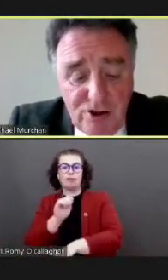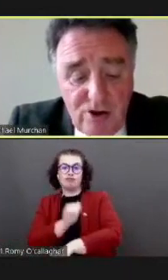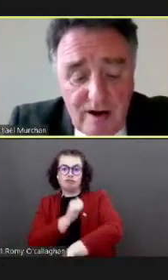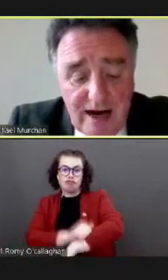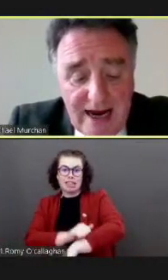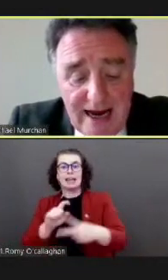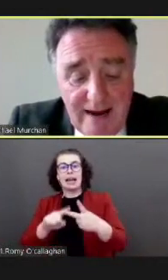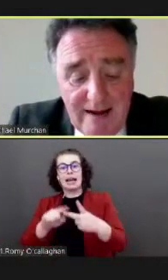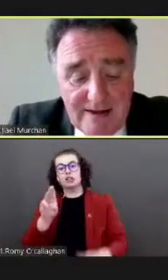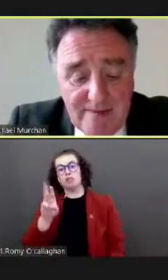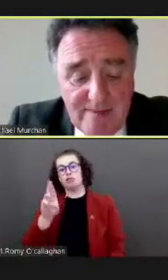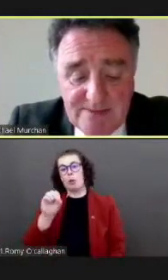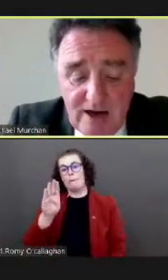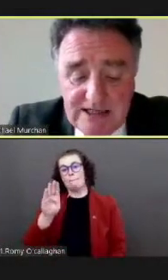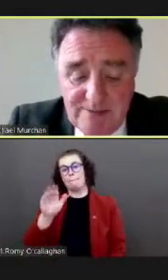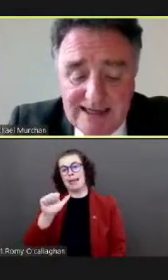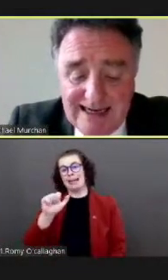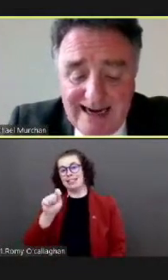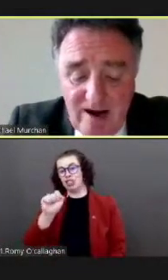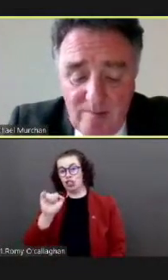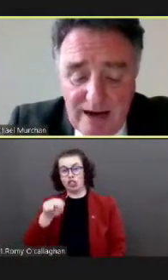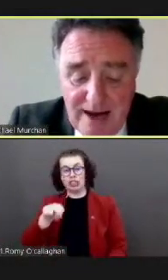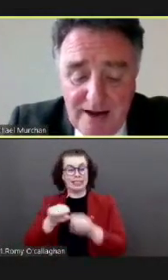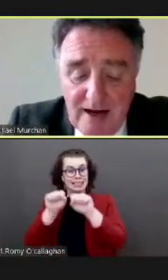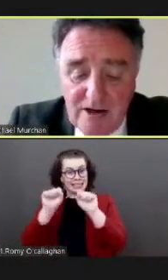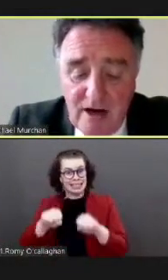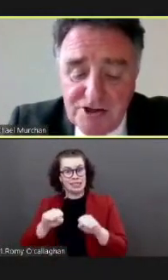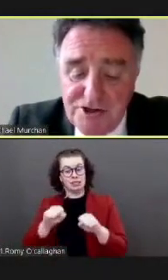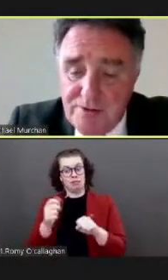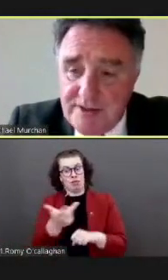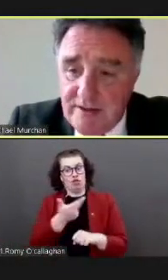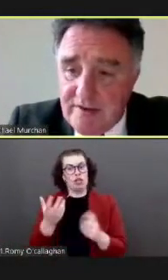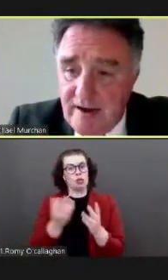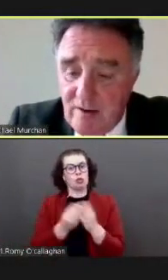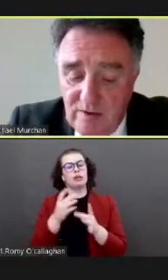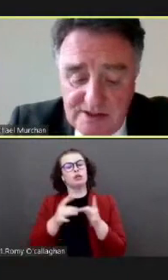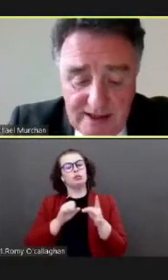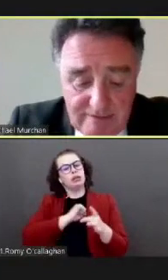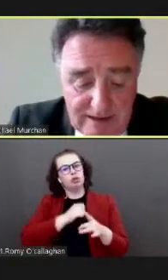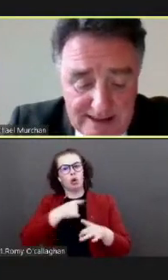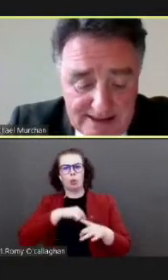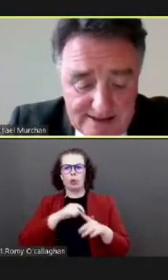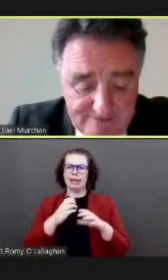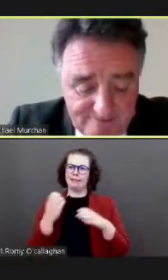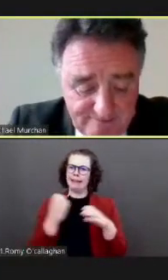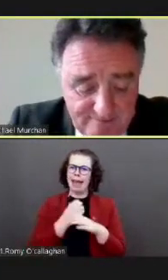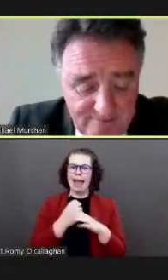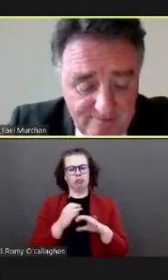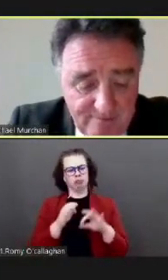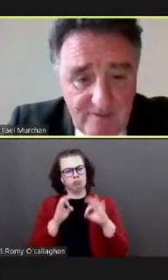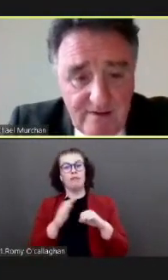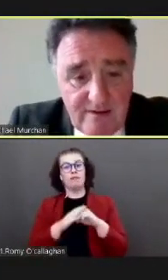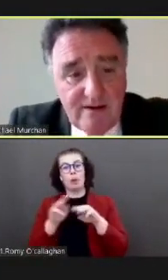to ensure the best possible care plan and continuity of care once they are released.